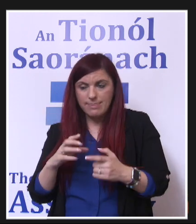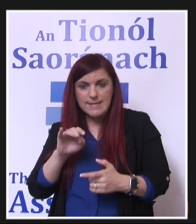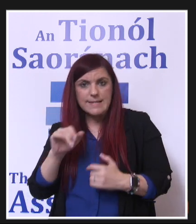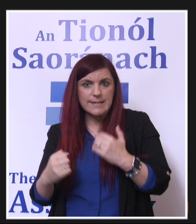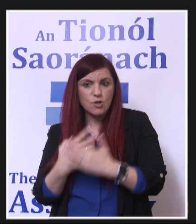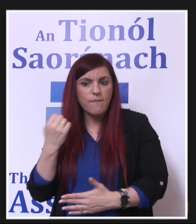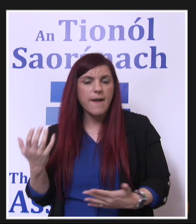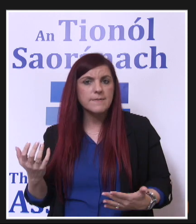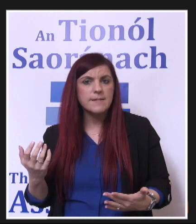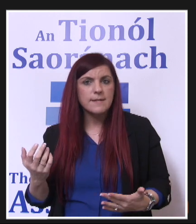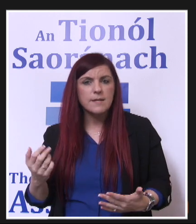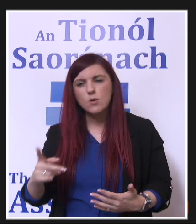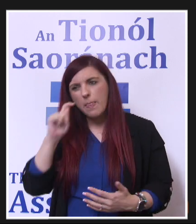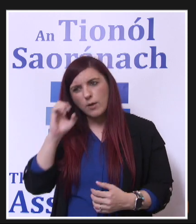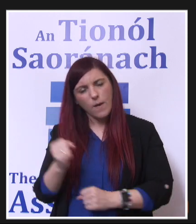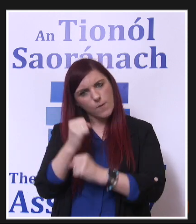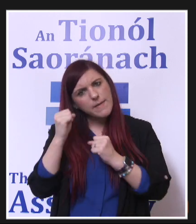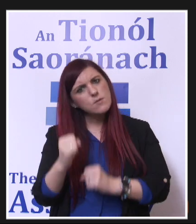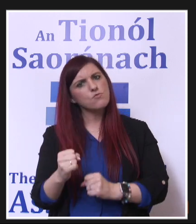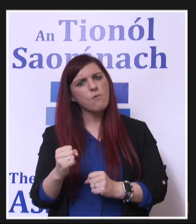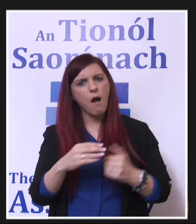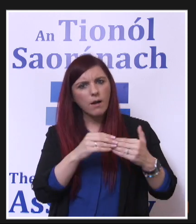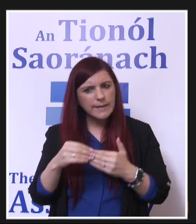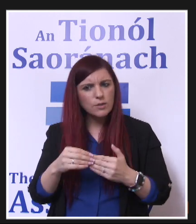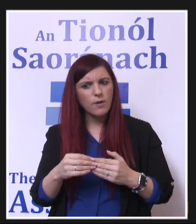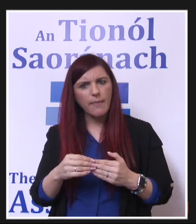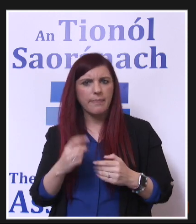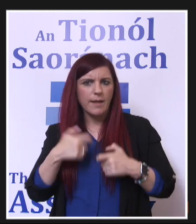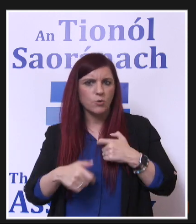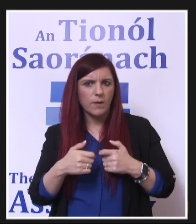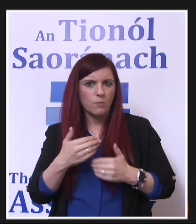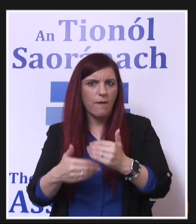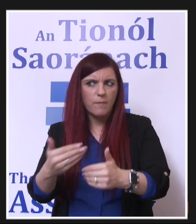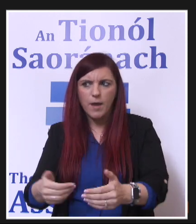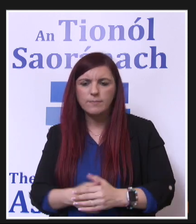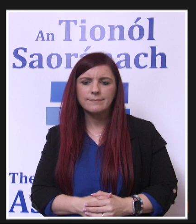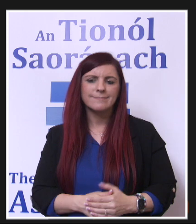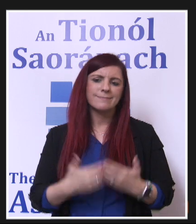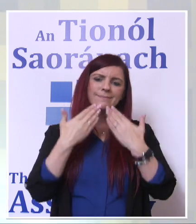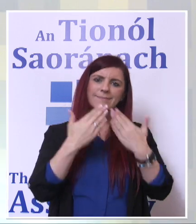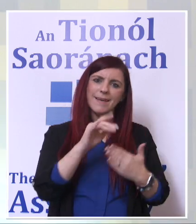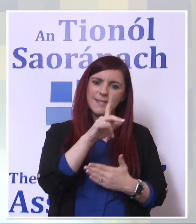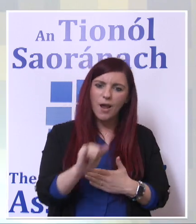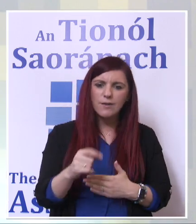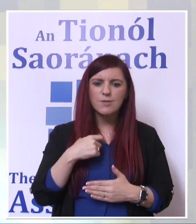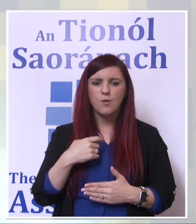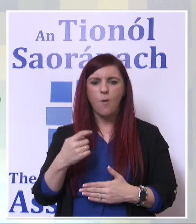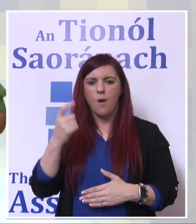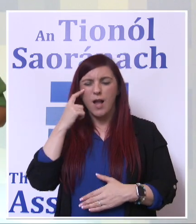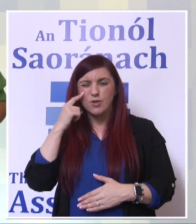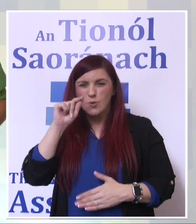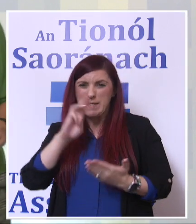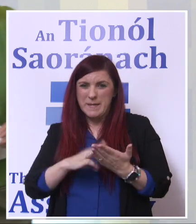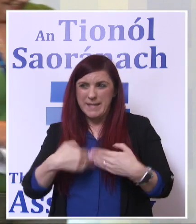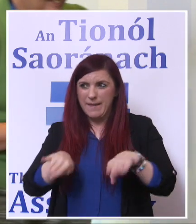have that strong executive, and then you take it from there. Thank you, Larry. We have approximately 20 minutes left, so thank you